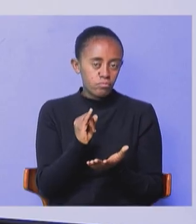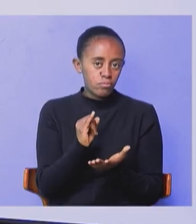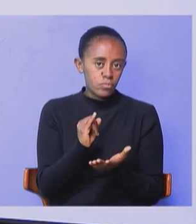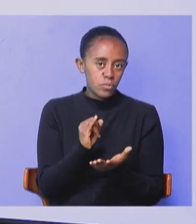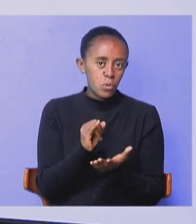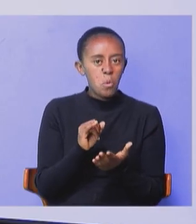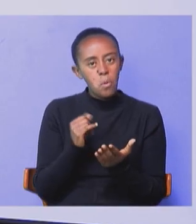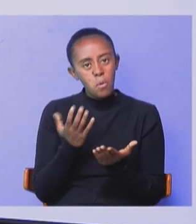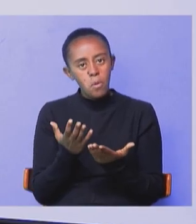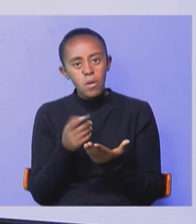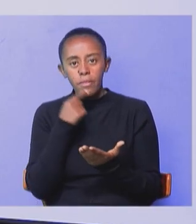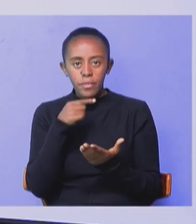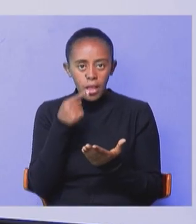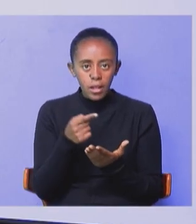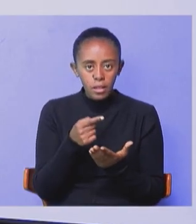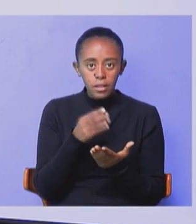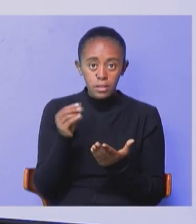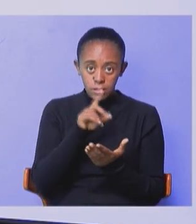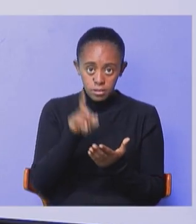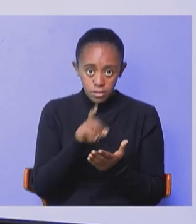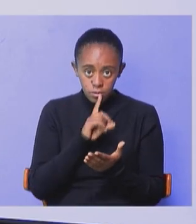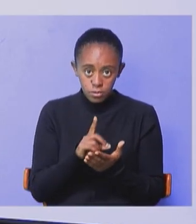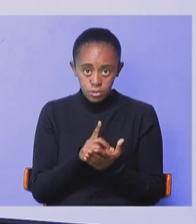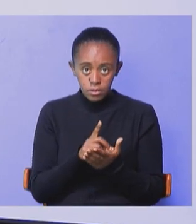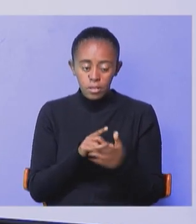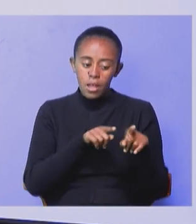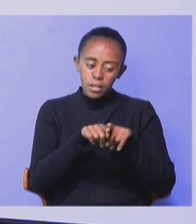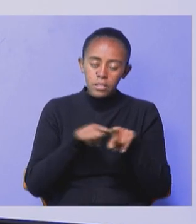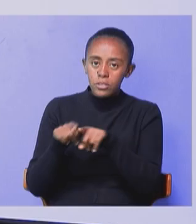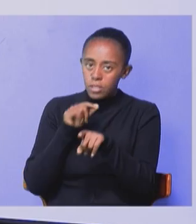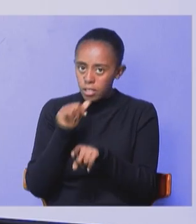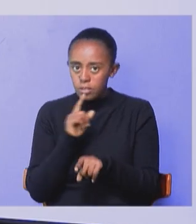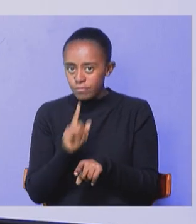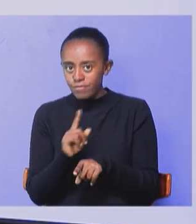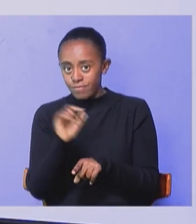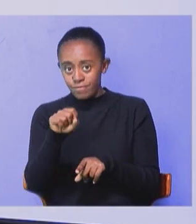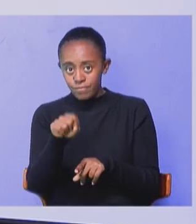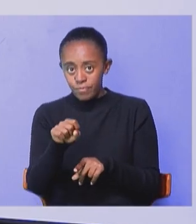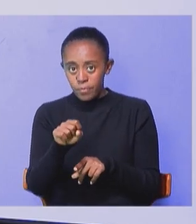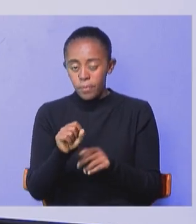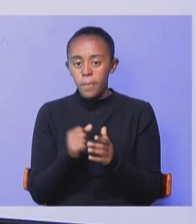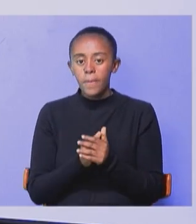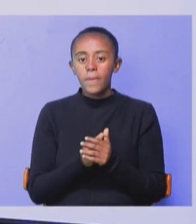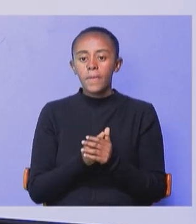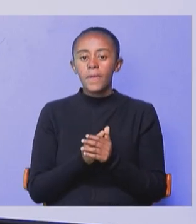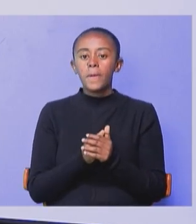is almost telling an opinion. You might be agreeing, disagreeing with it somehow. So if it says, I